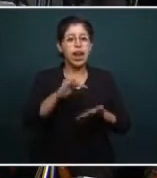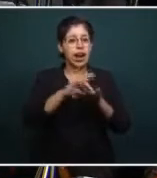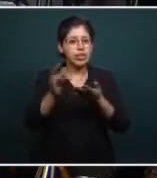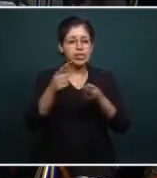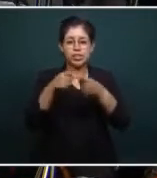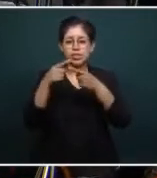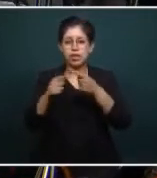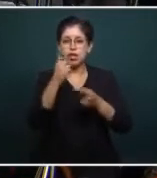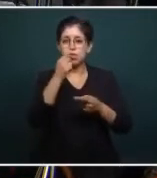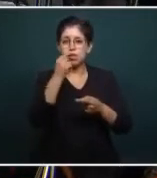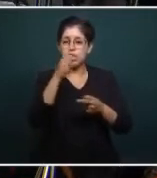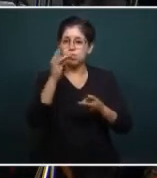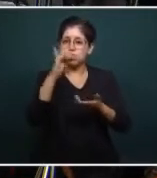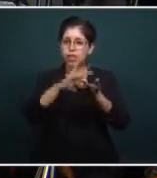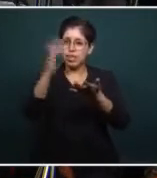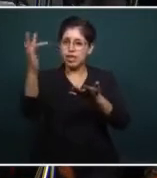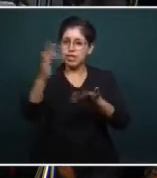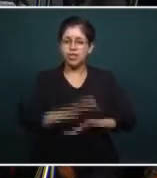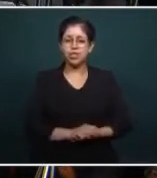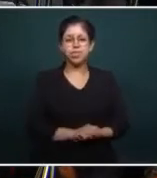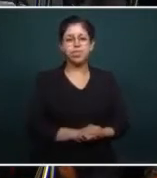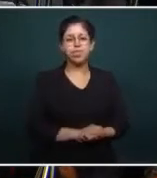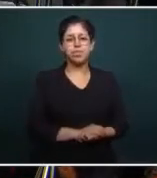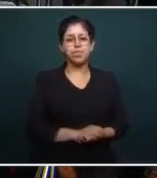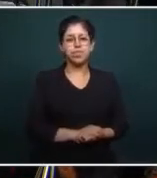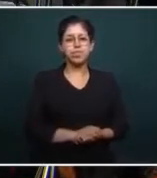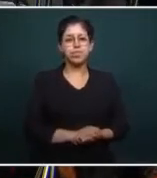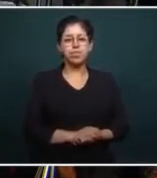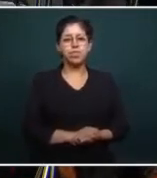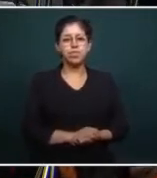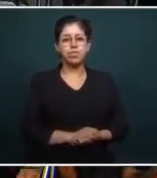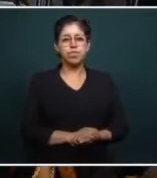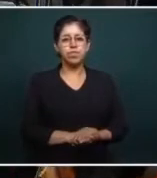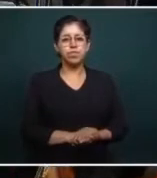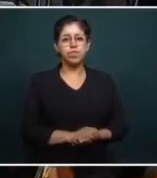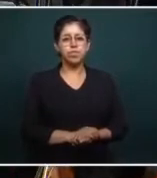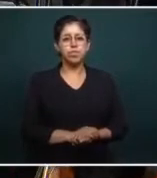México. Muchas um, gracias. gas, fuel.